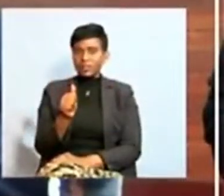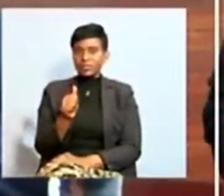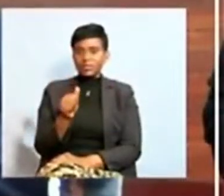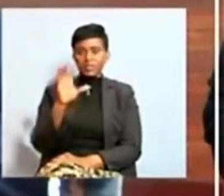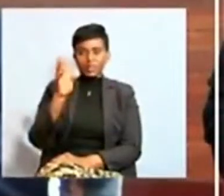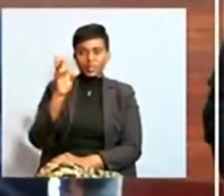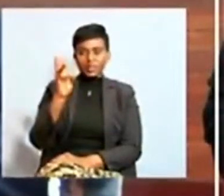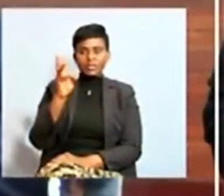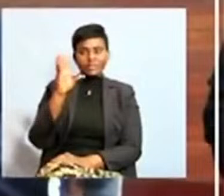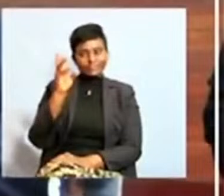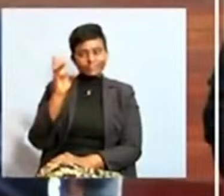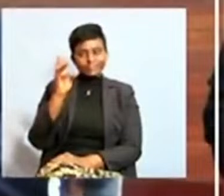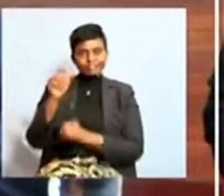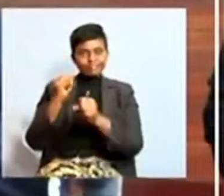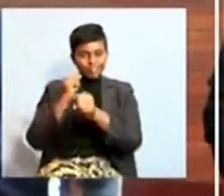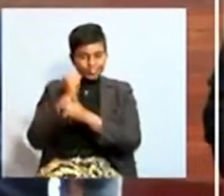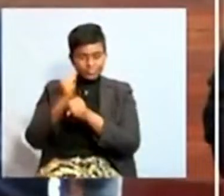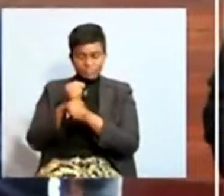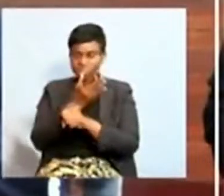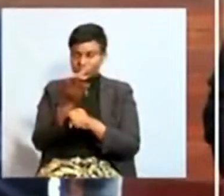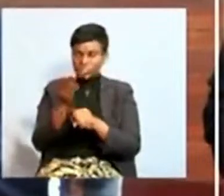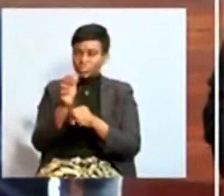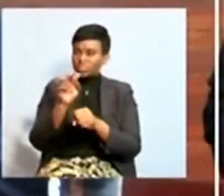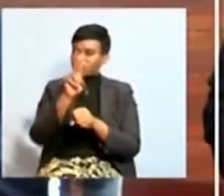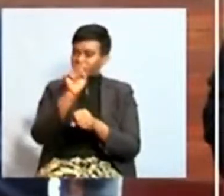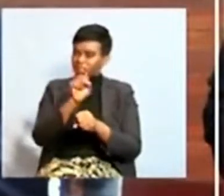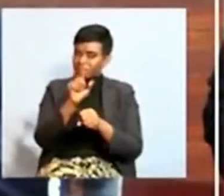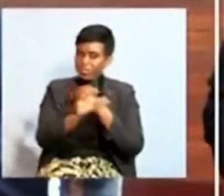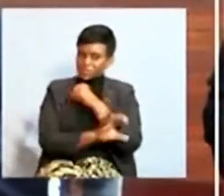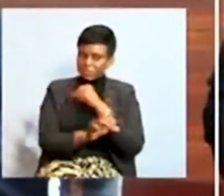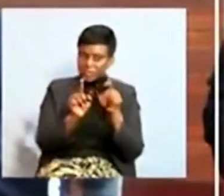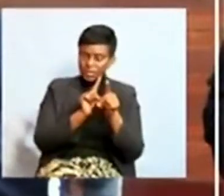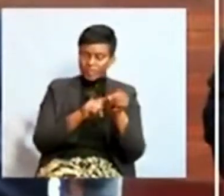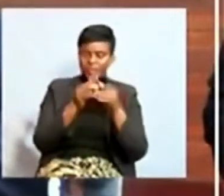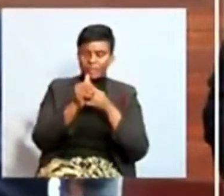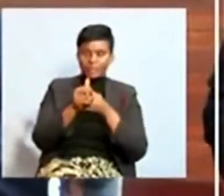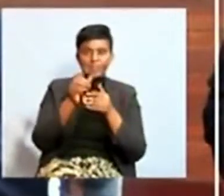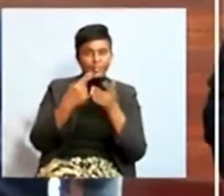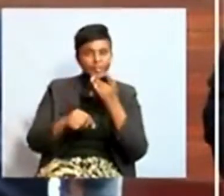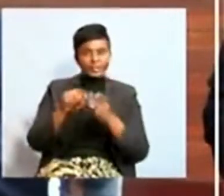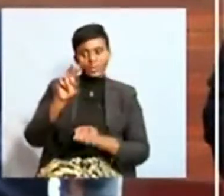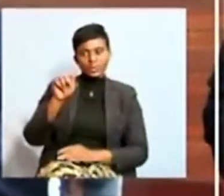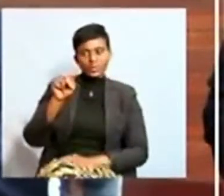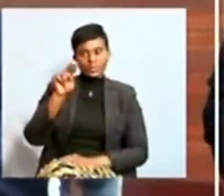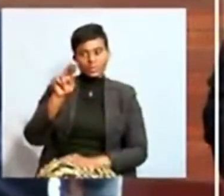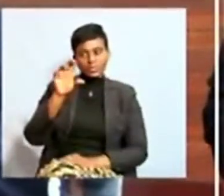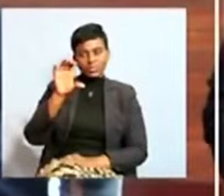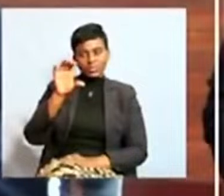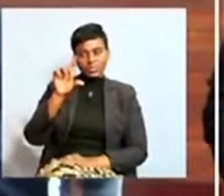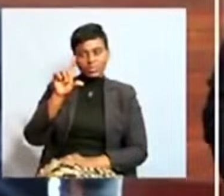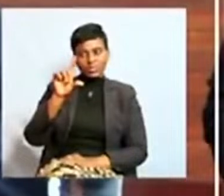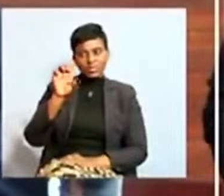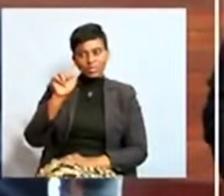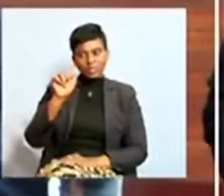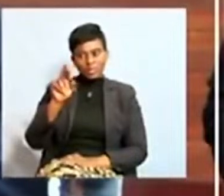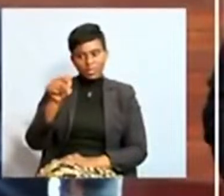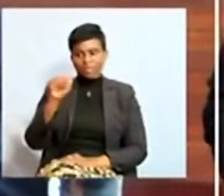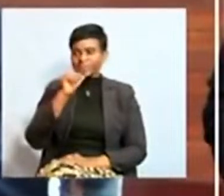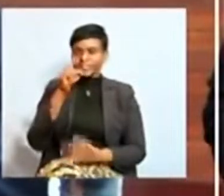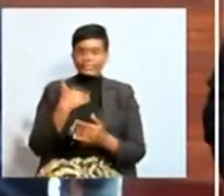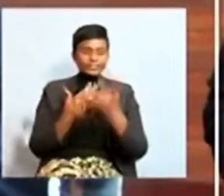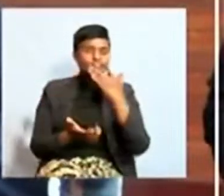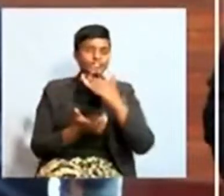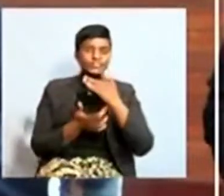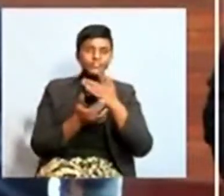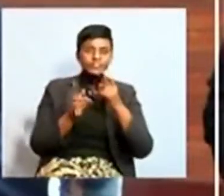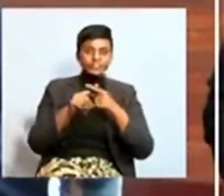6 decades, most of the US's industrialization has been driven by nuclear energy. They did not always have the technology,